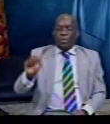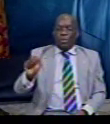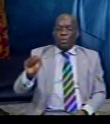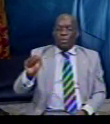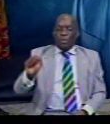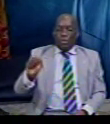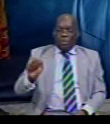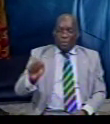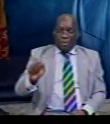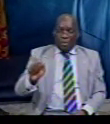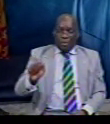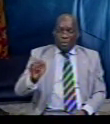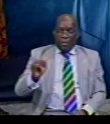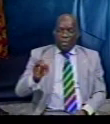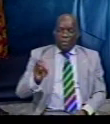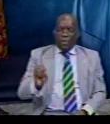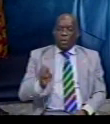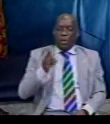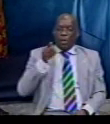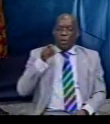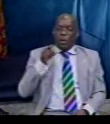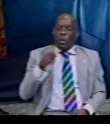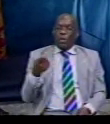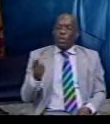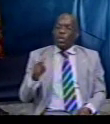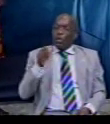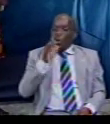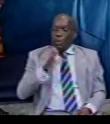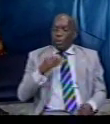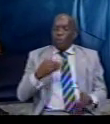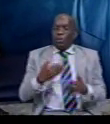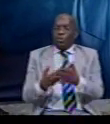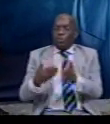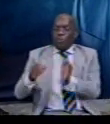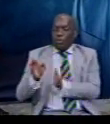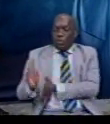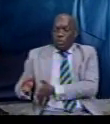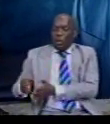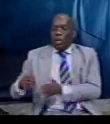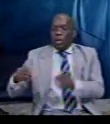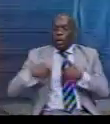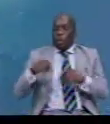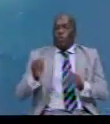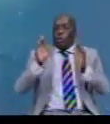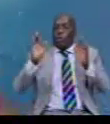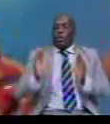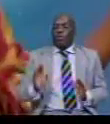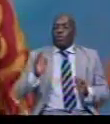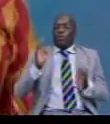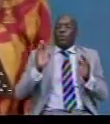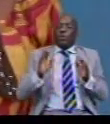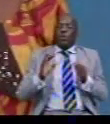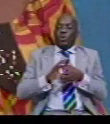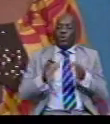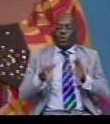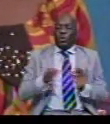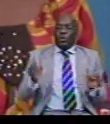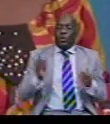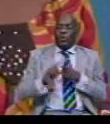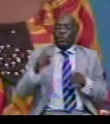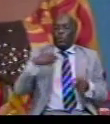a wonderful story to tell. Can you go ahead, Mrs.? Praise the Lord. Praise the Master